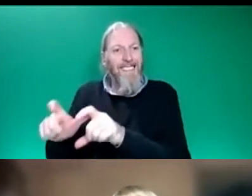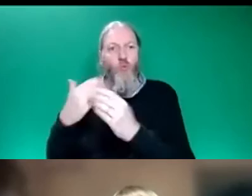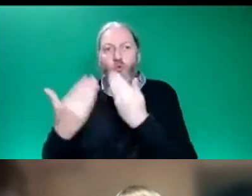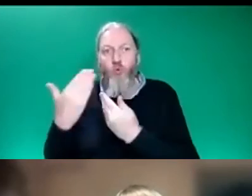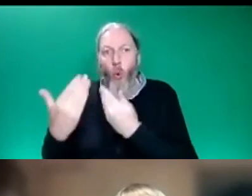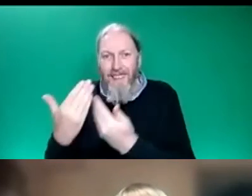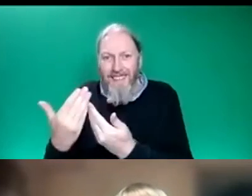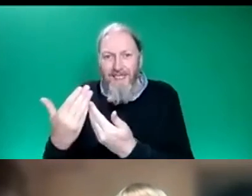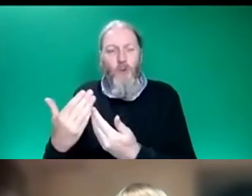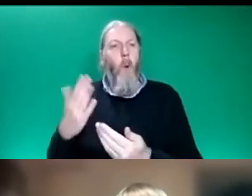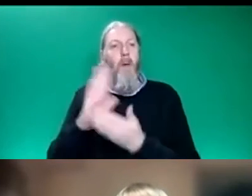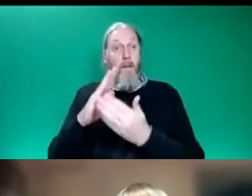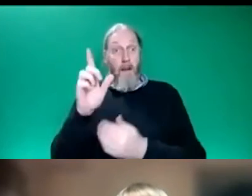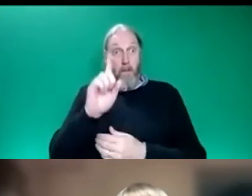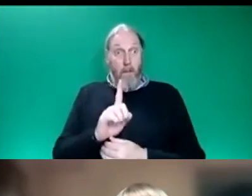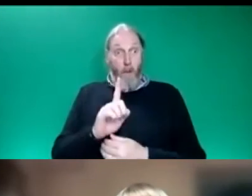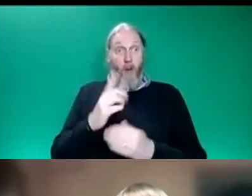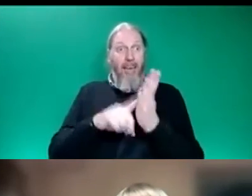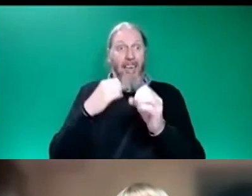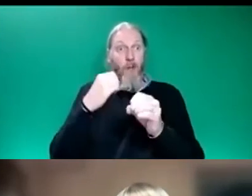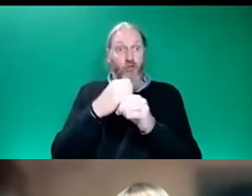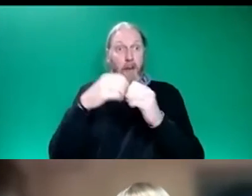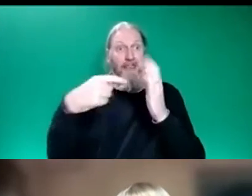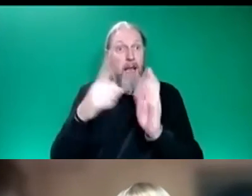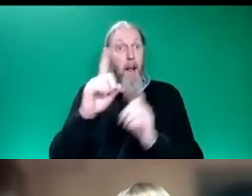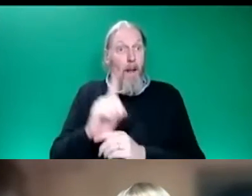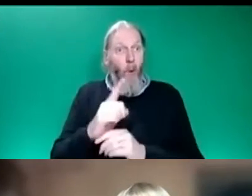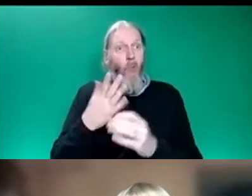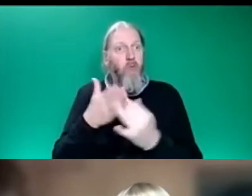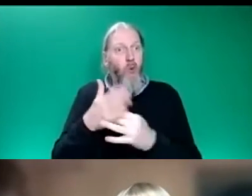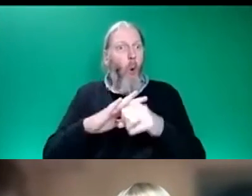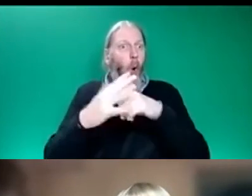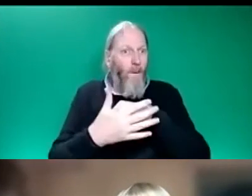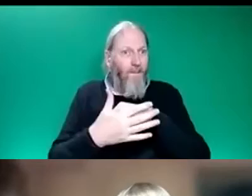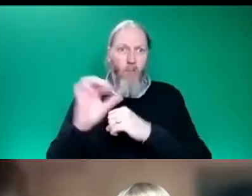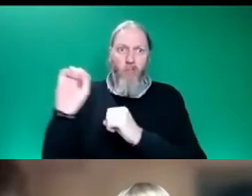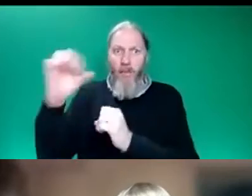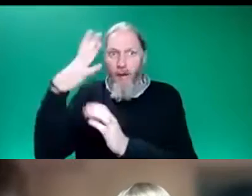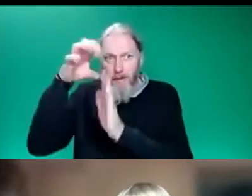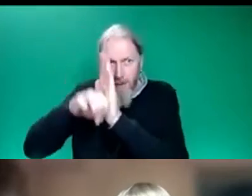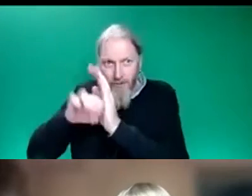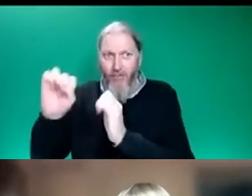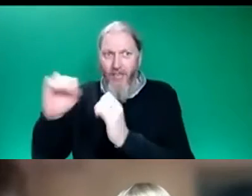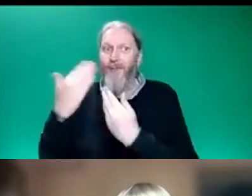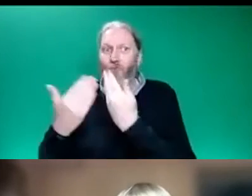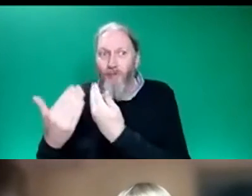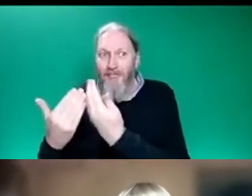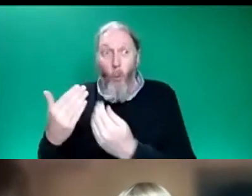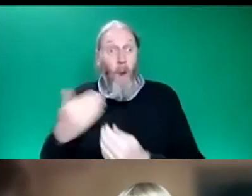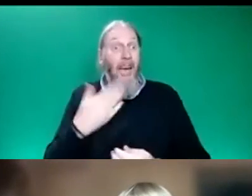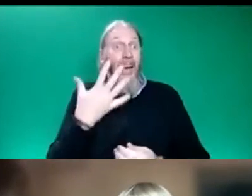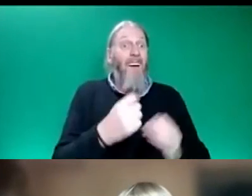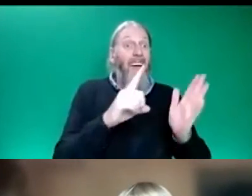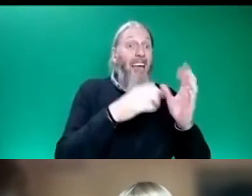LGBTQ plus people through COVID-19, work across mental health and wellbeing through LGBTQ plus sports, running and rugby